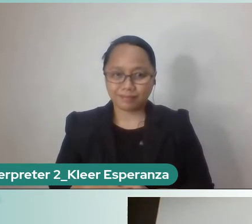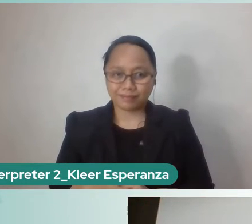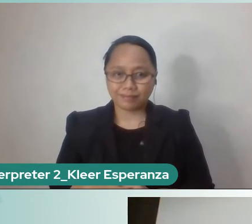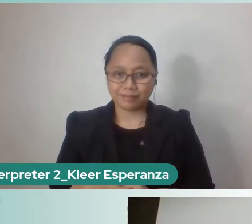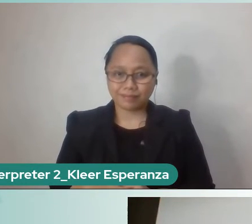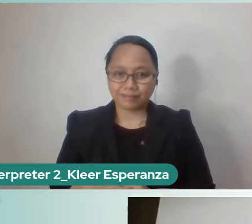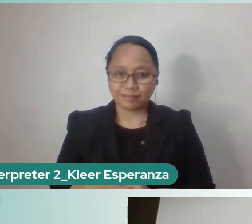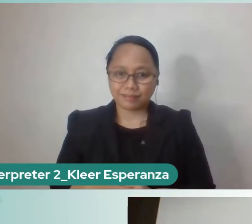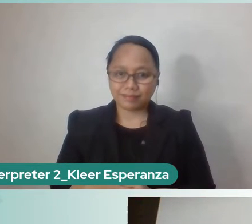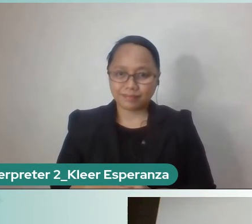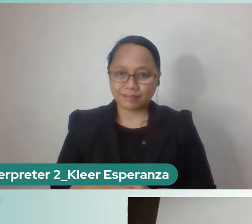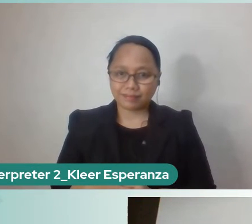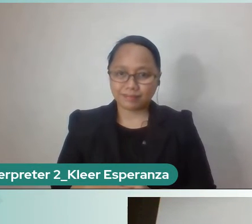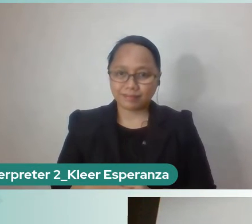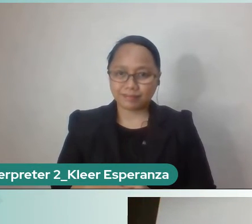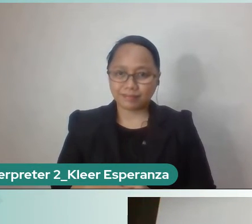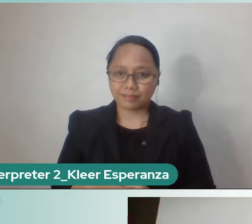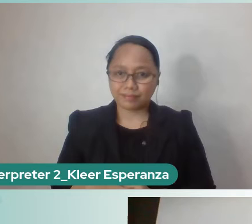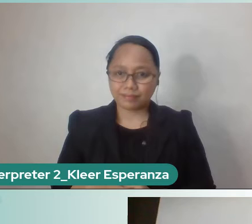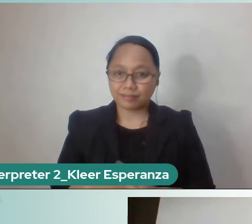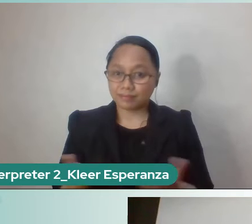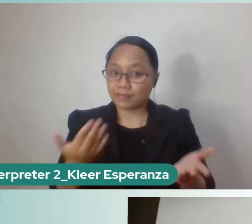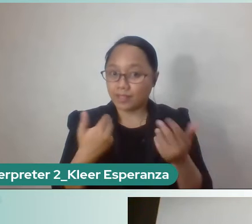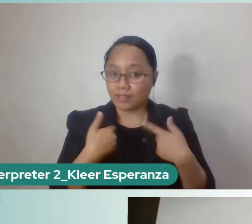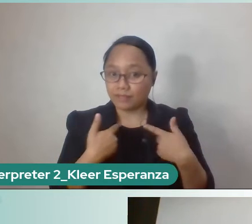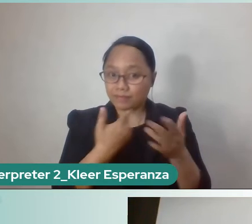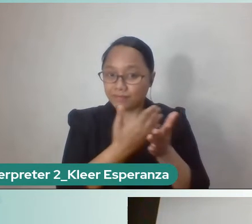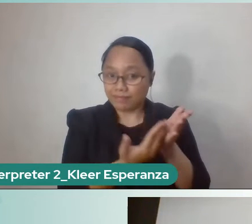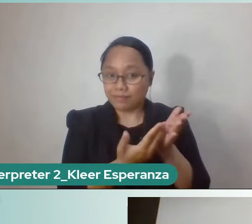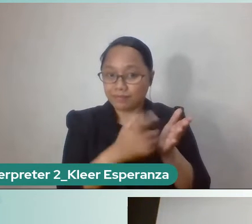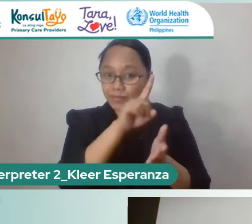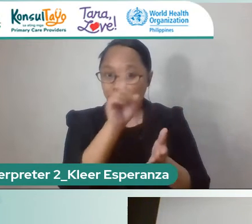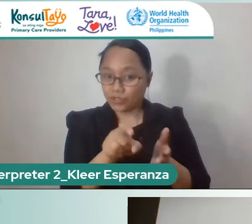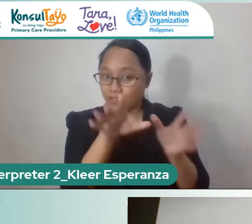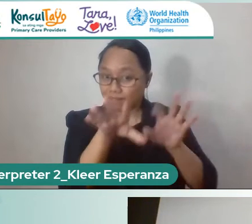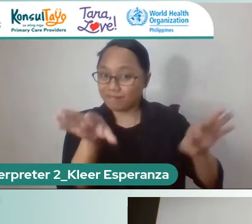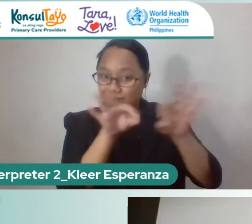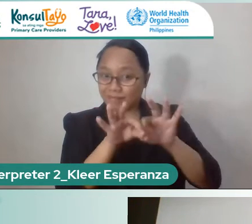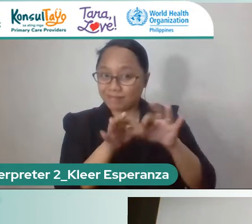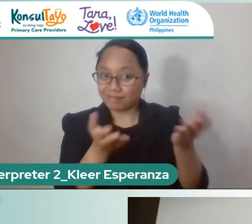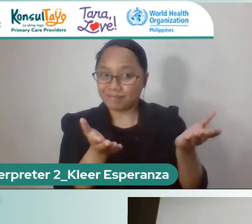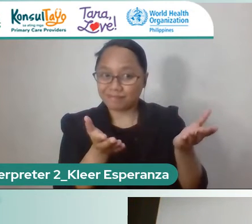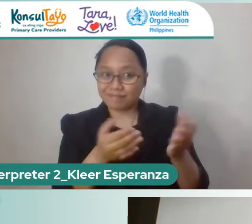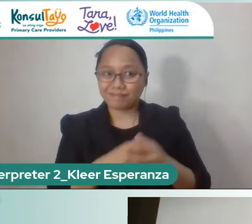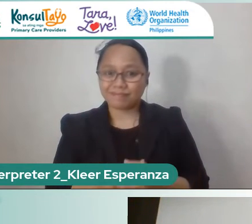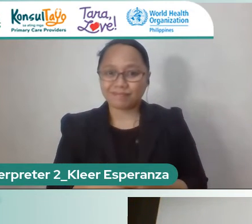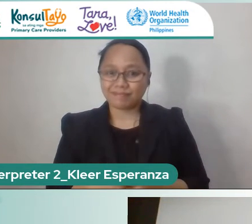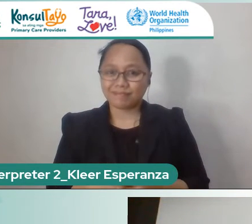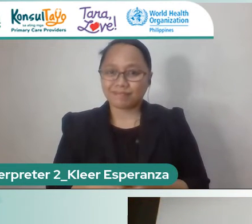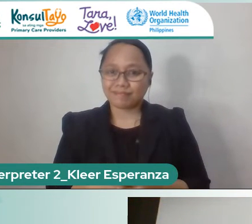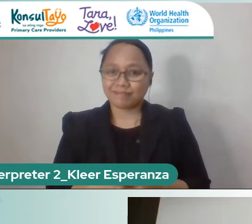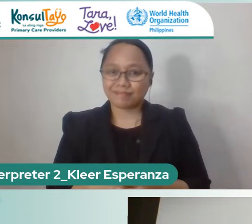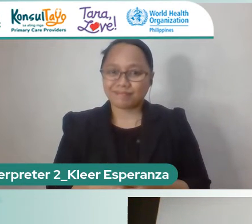However, there are, I think, some questions that are relevant to